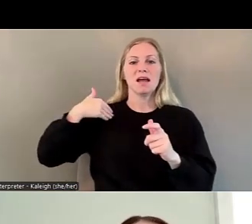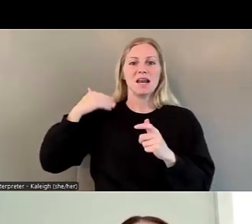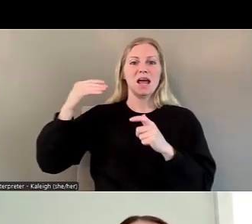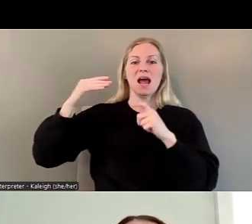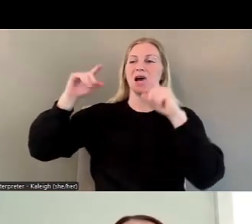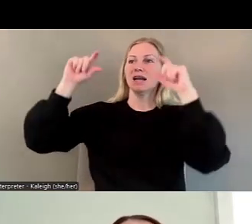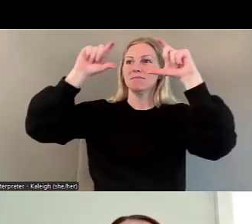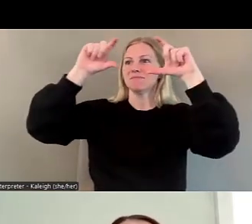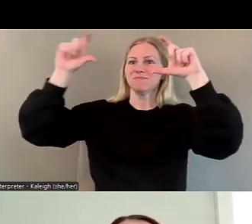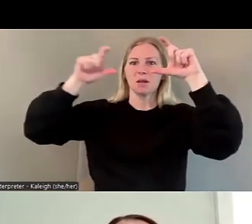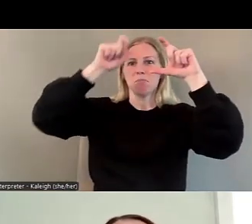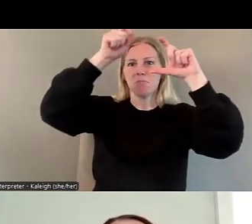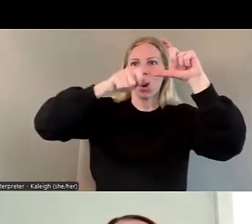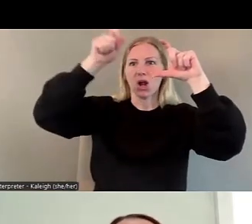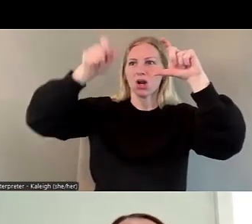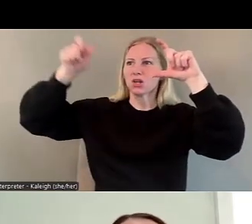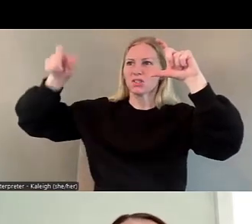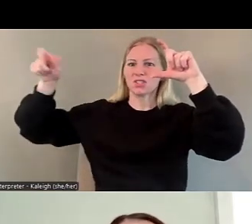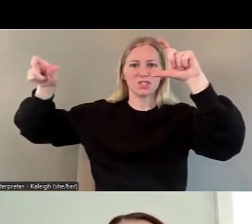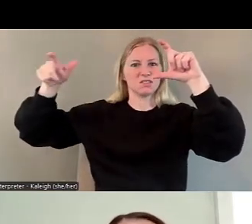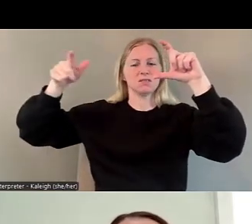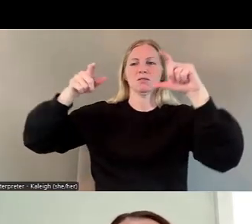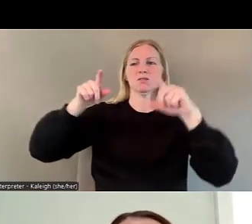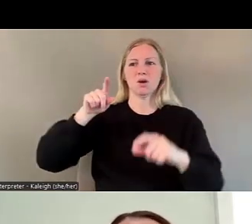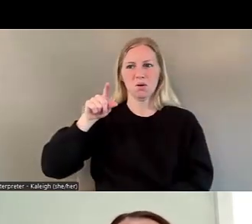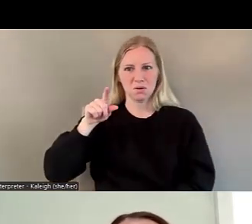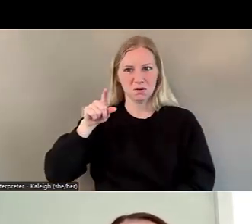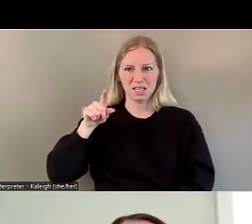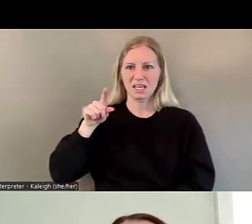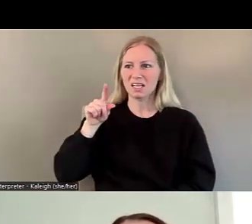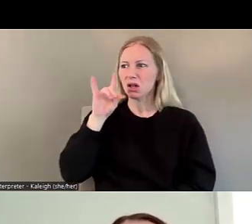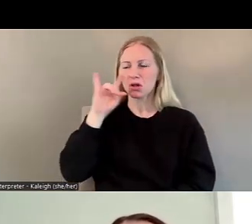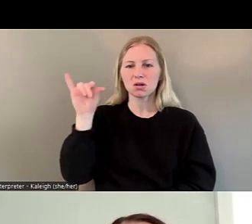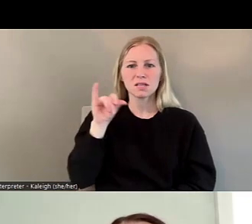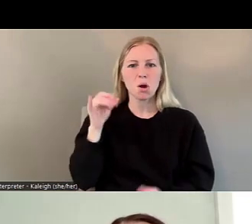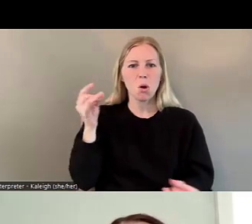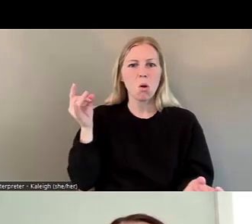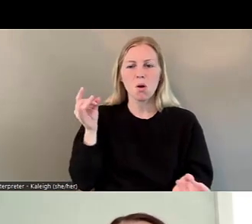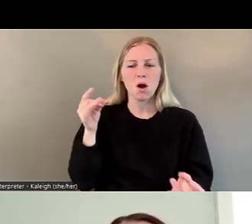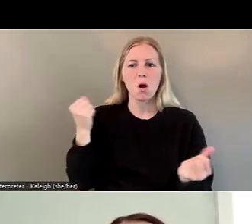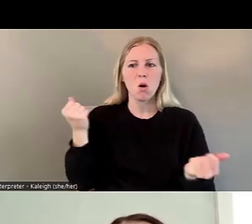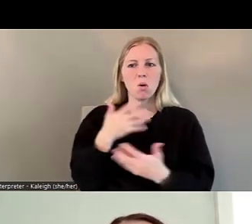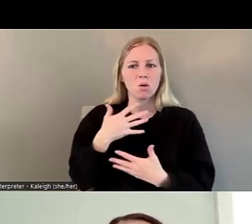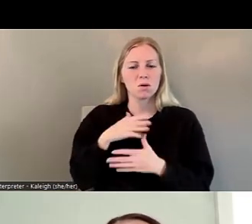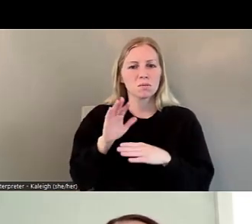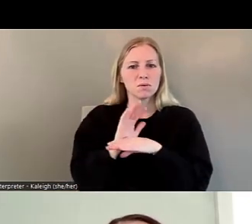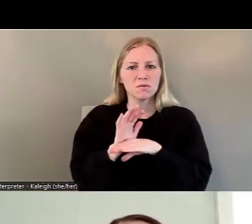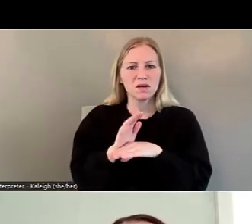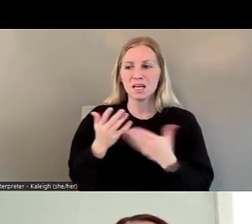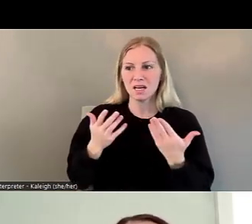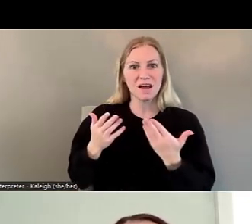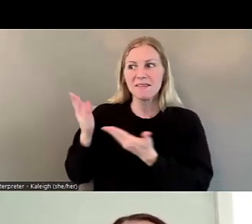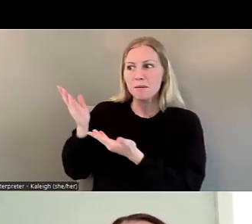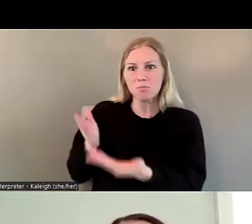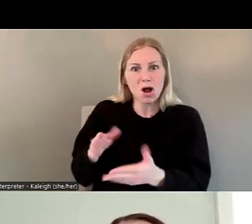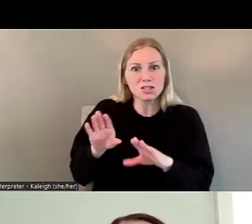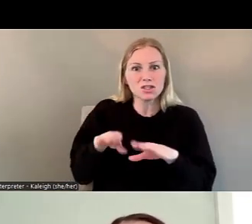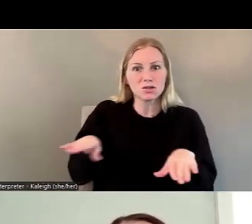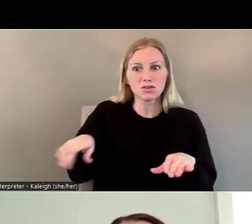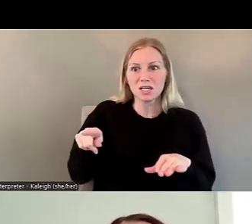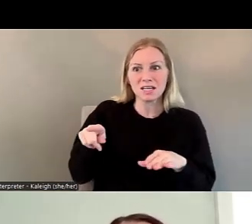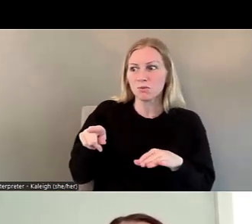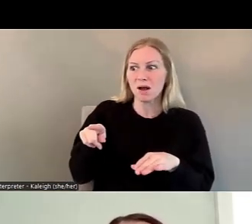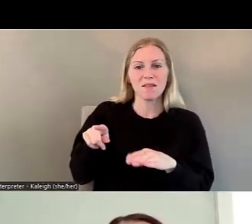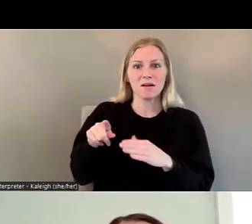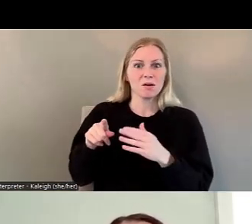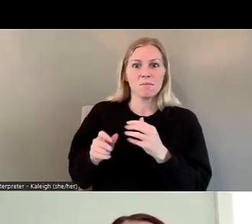And all I could think of was that it was something from a scene of a horror movie. And this is where children were being brought when they were at their most